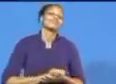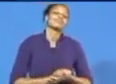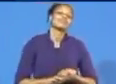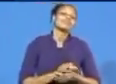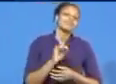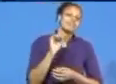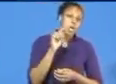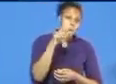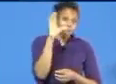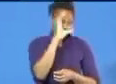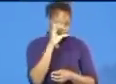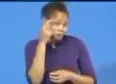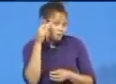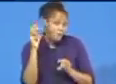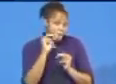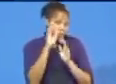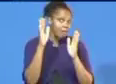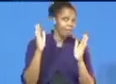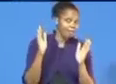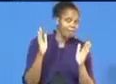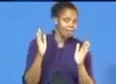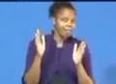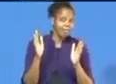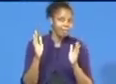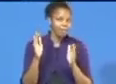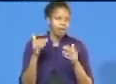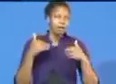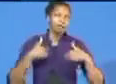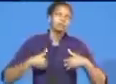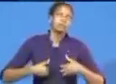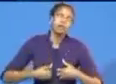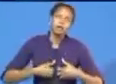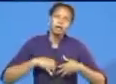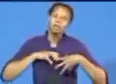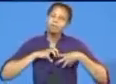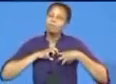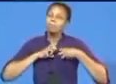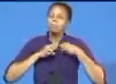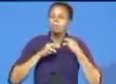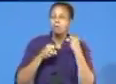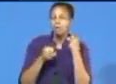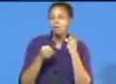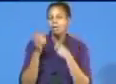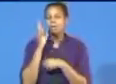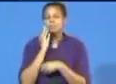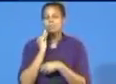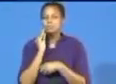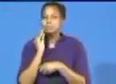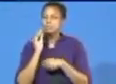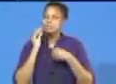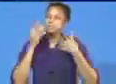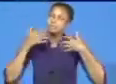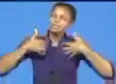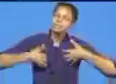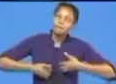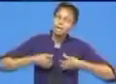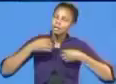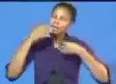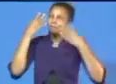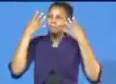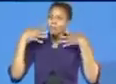Are you looking for a miracle? Are you tired of your brokenness? Are you tired of crying yourself to